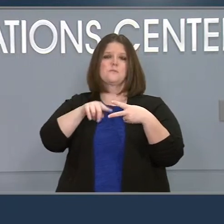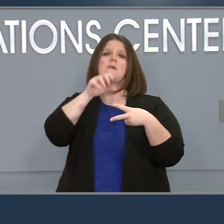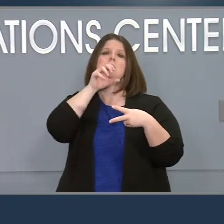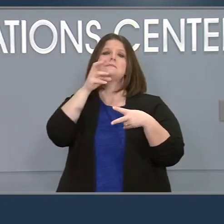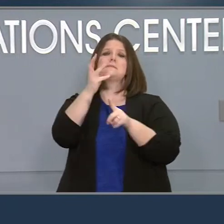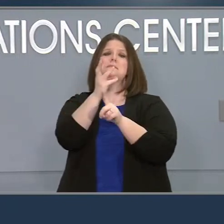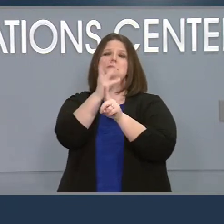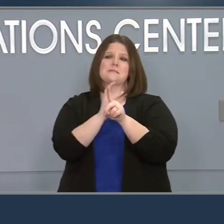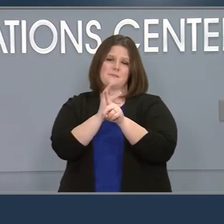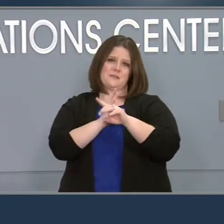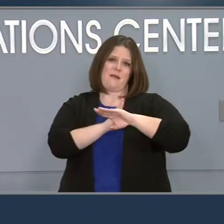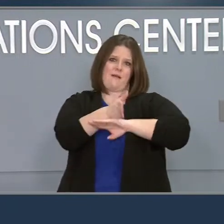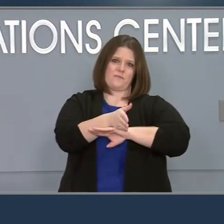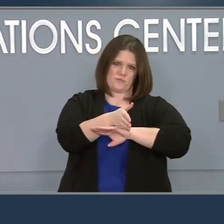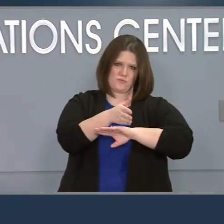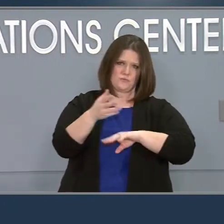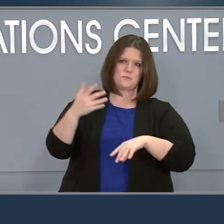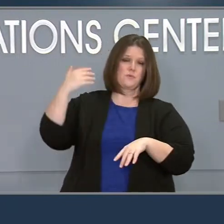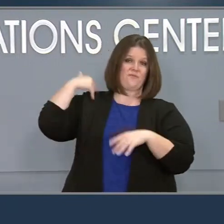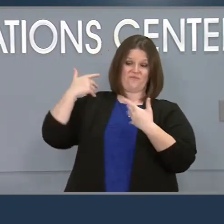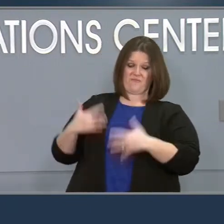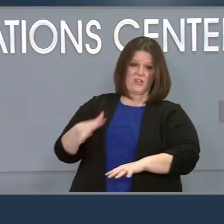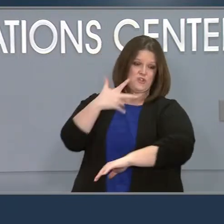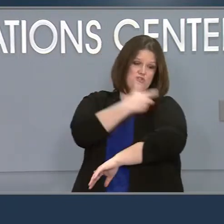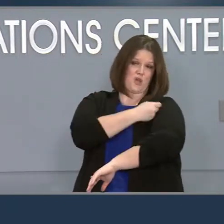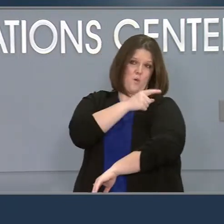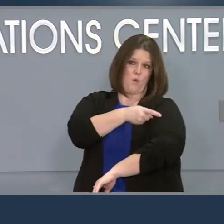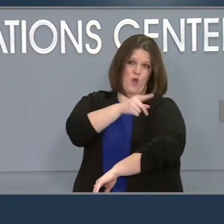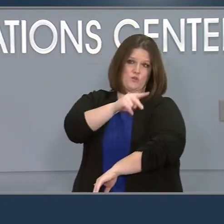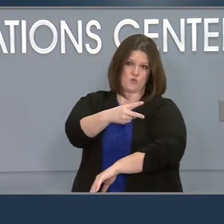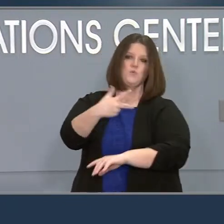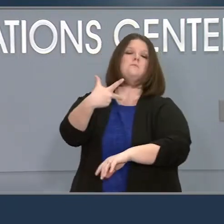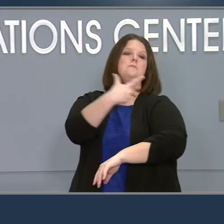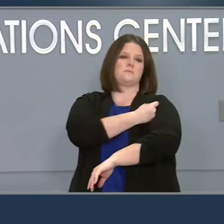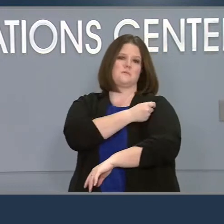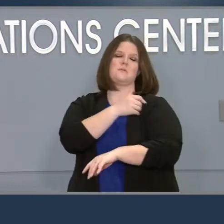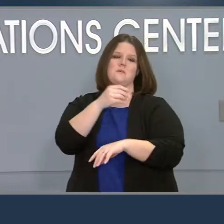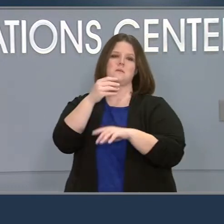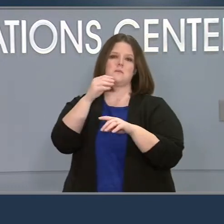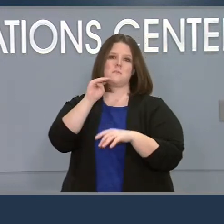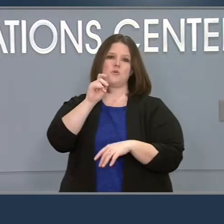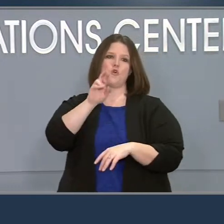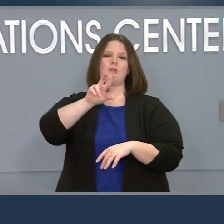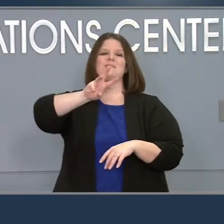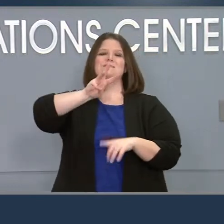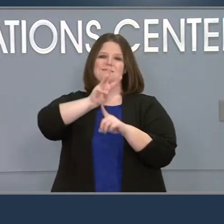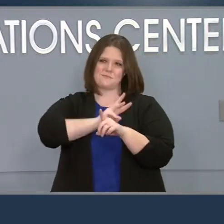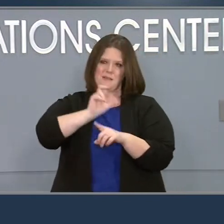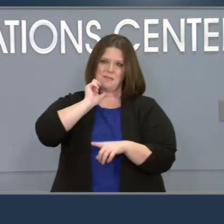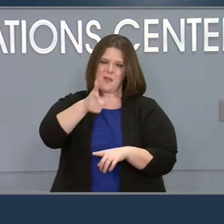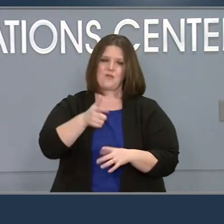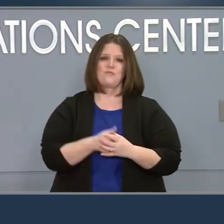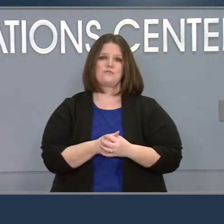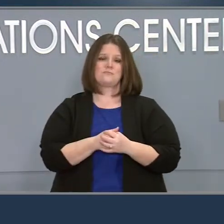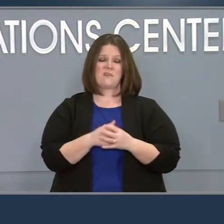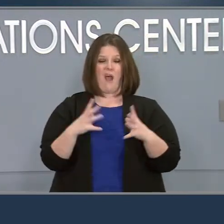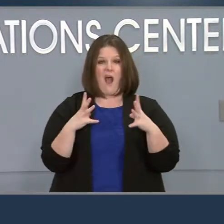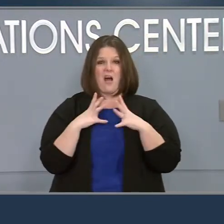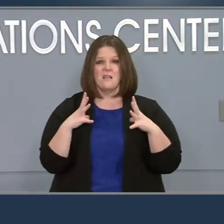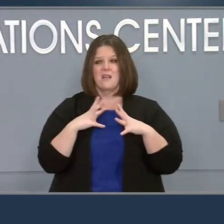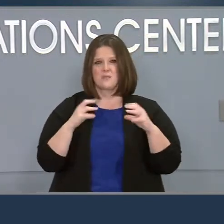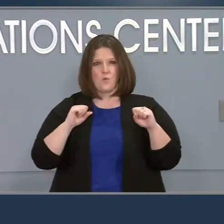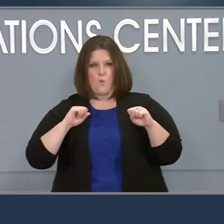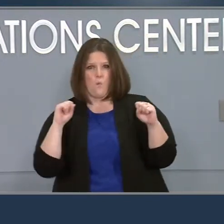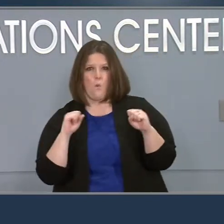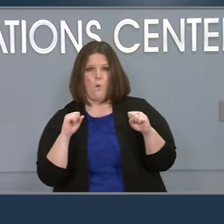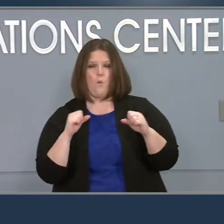and the potential of a new variant approaching, please do not put off getting your booster. This is particularly important as we